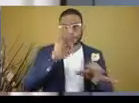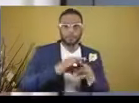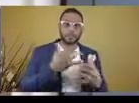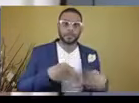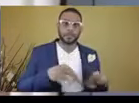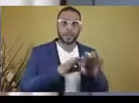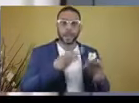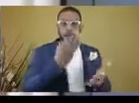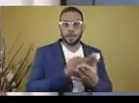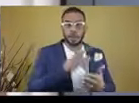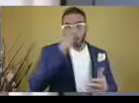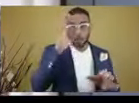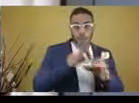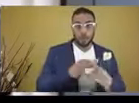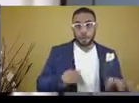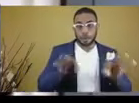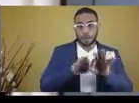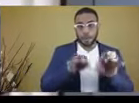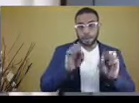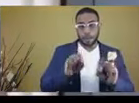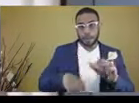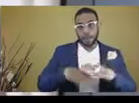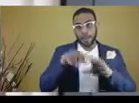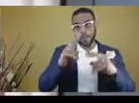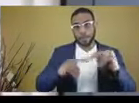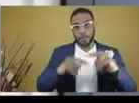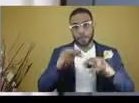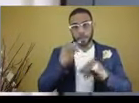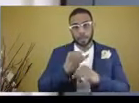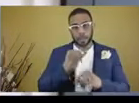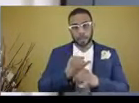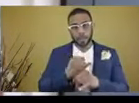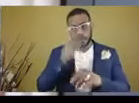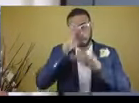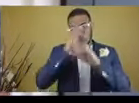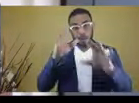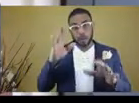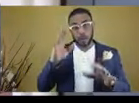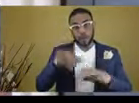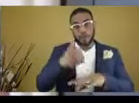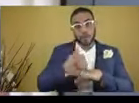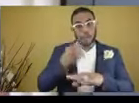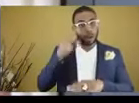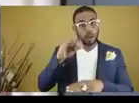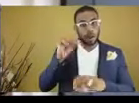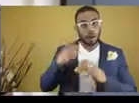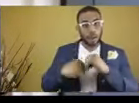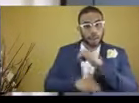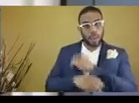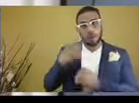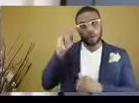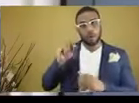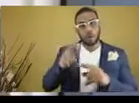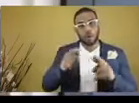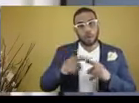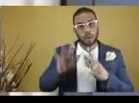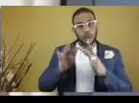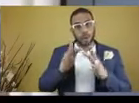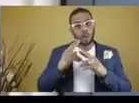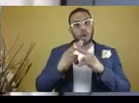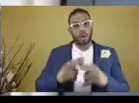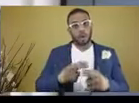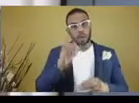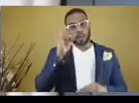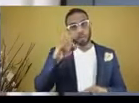and Black Voters Matter Capacity Building Institute, the visionary founder and co-anchor of a regional network called the Southern